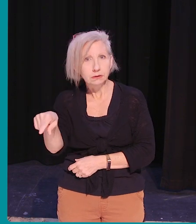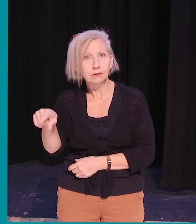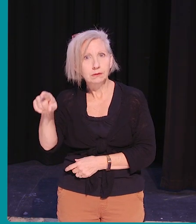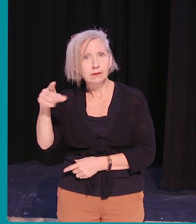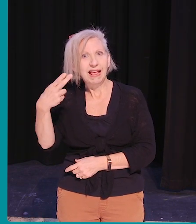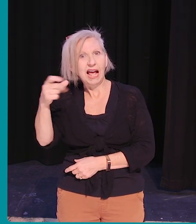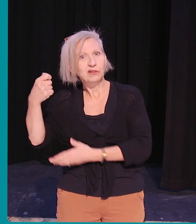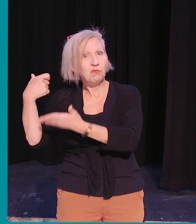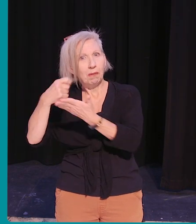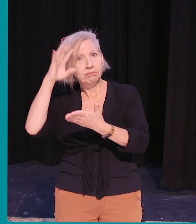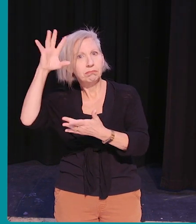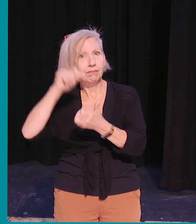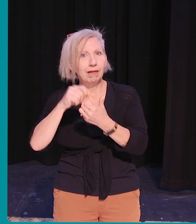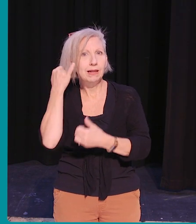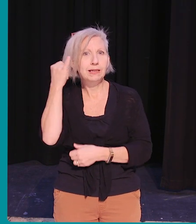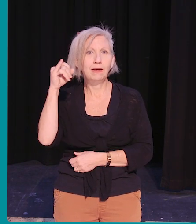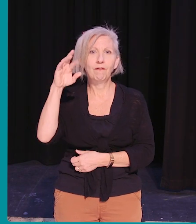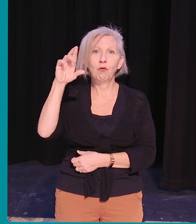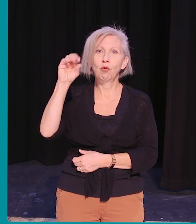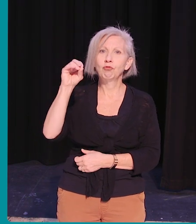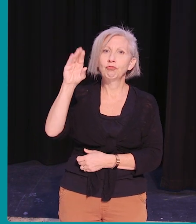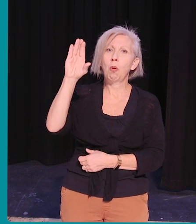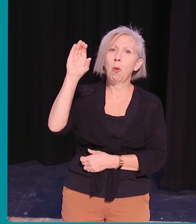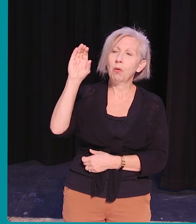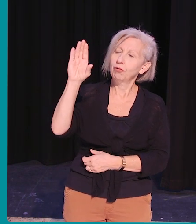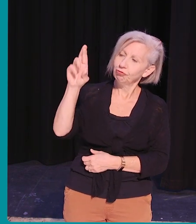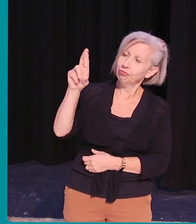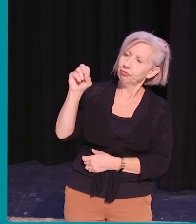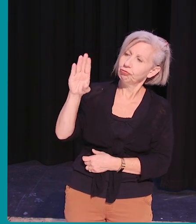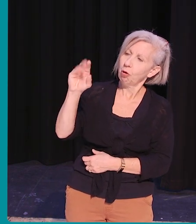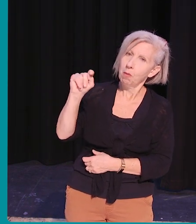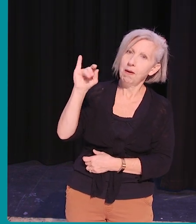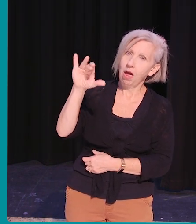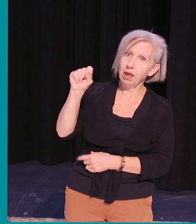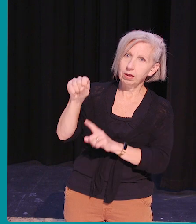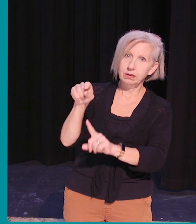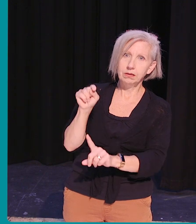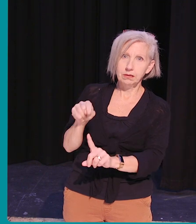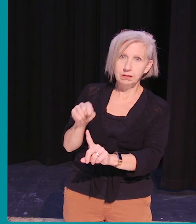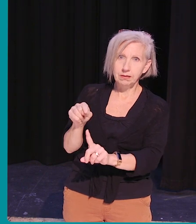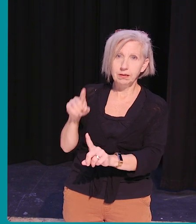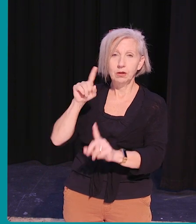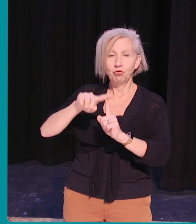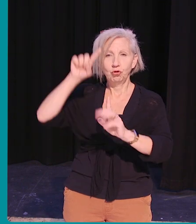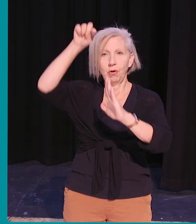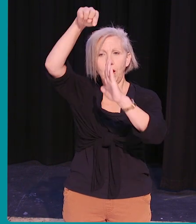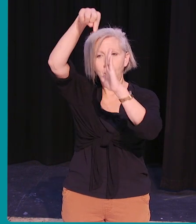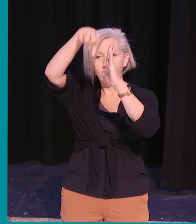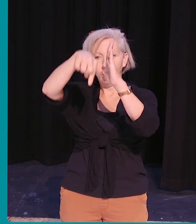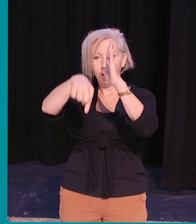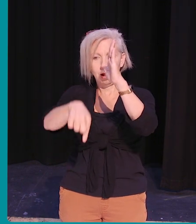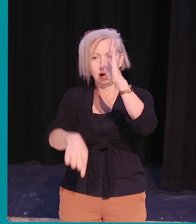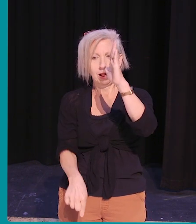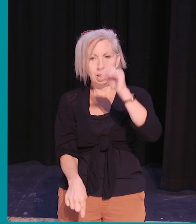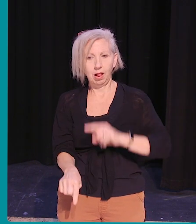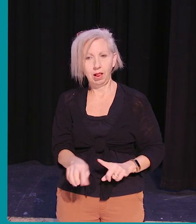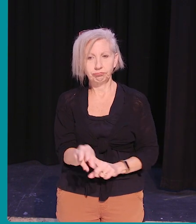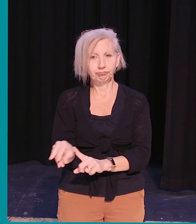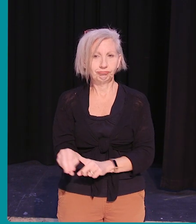so on. It's pretty boss. Now, this is not just a like STEM engineering math science project. They're also working on conservation messaging